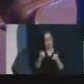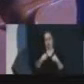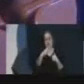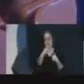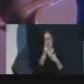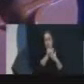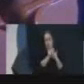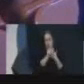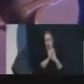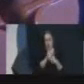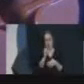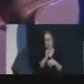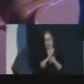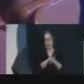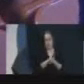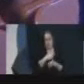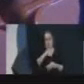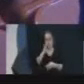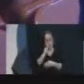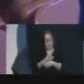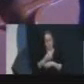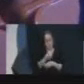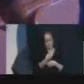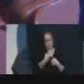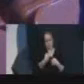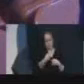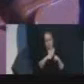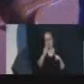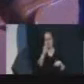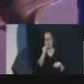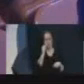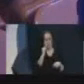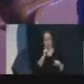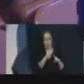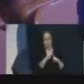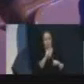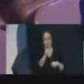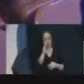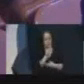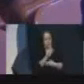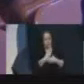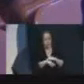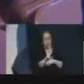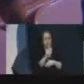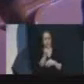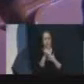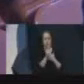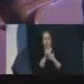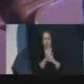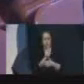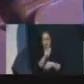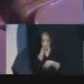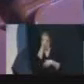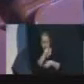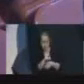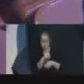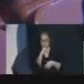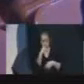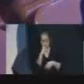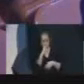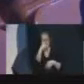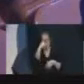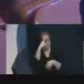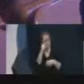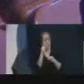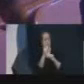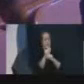in the school my son attended. She has had a different experience. When her son entered 3rd grade, she was informed that her child would be memorizing his